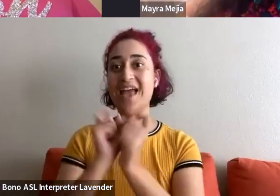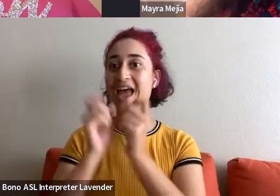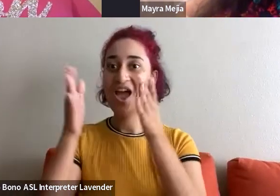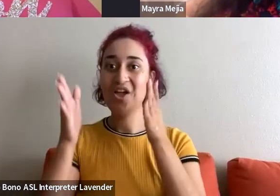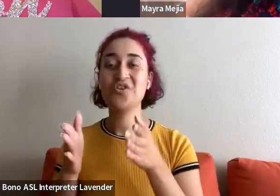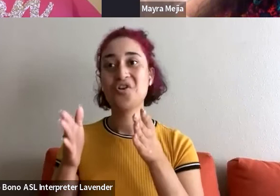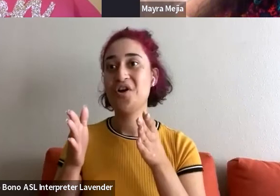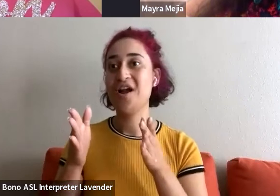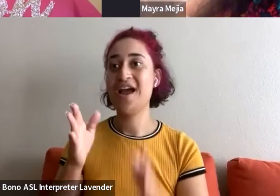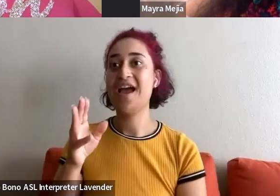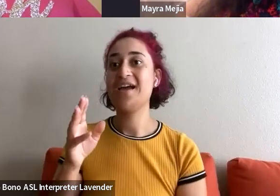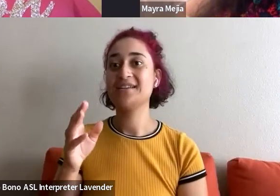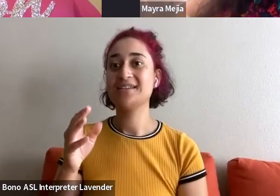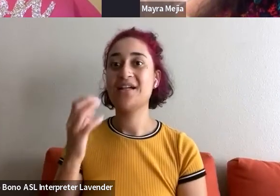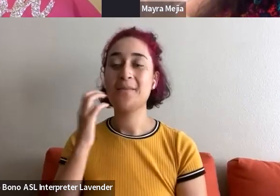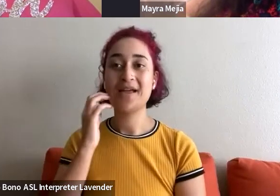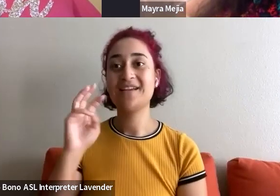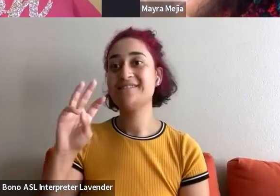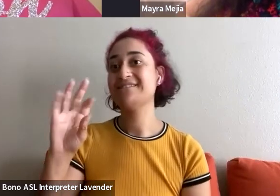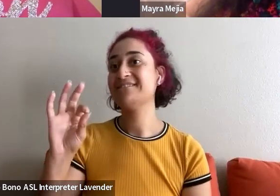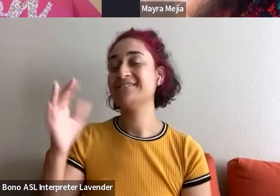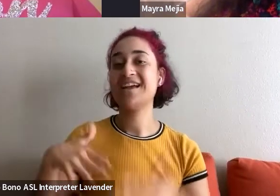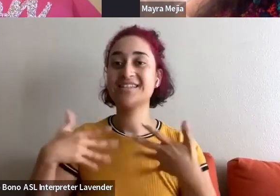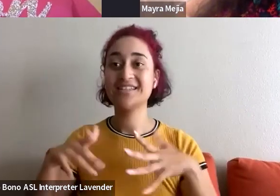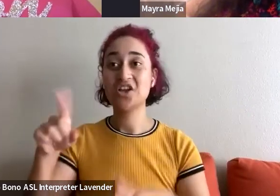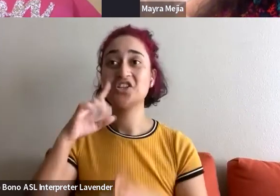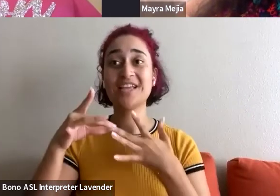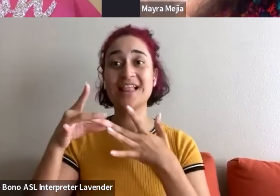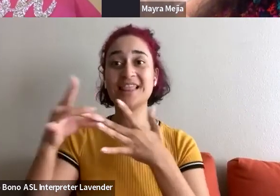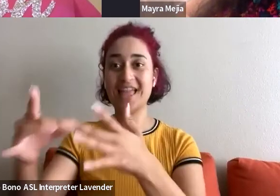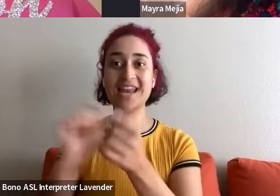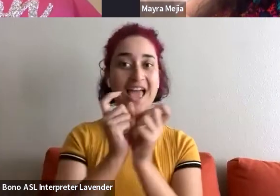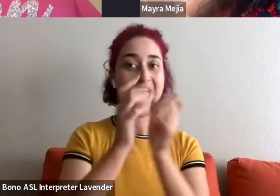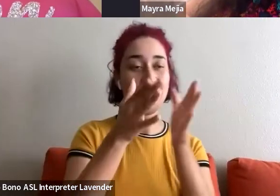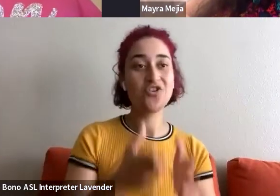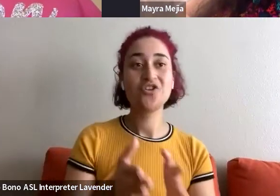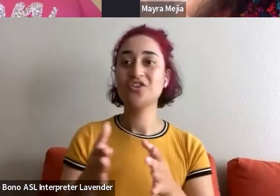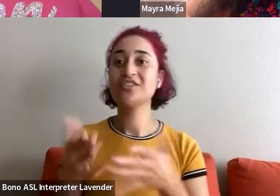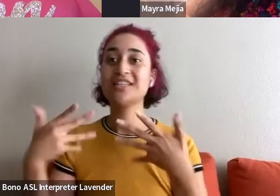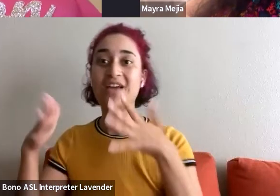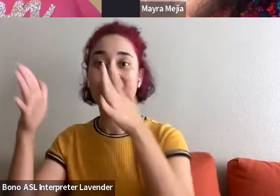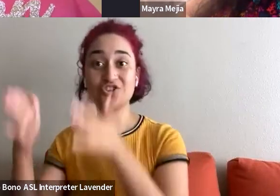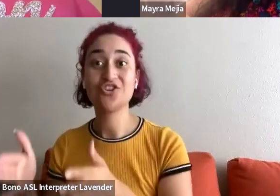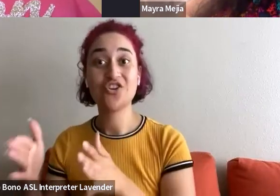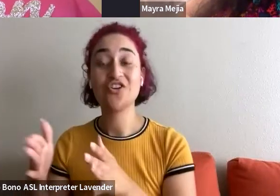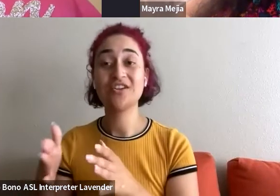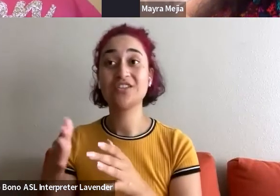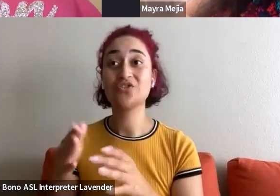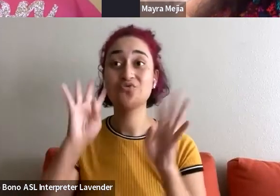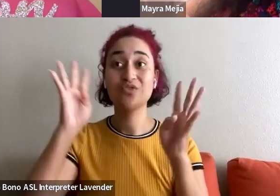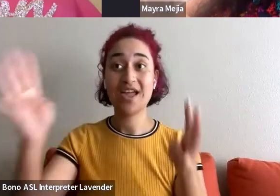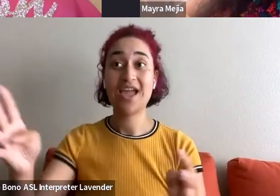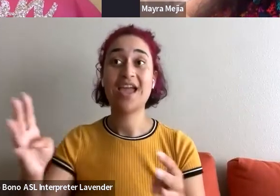all-woman team of writers and editors, and she helped to create content exclusively for and about fat